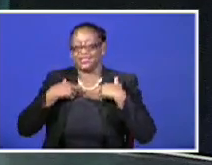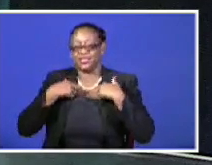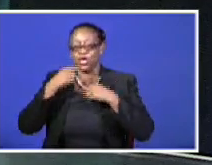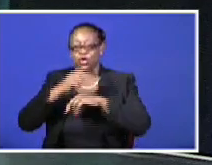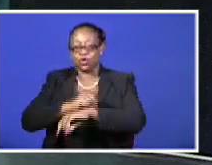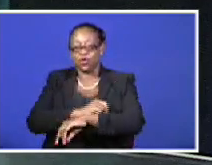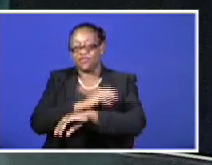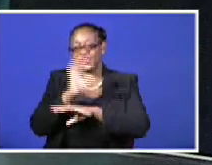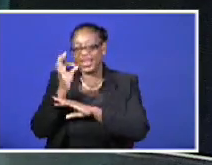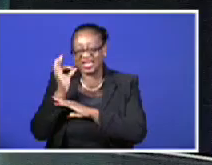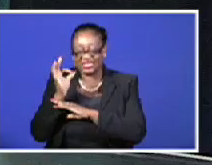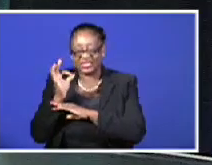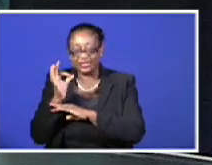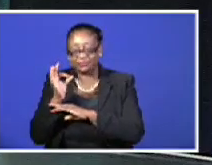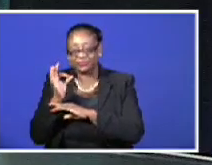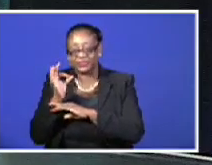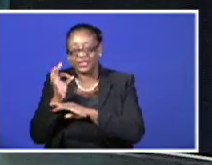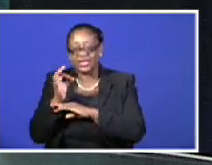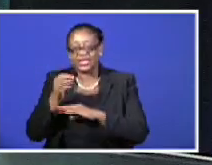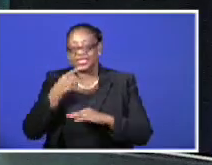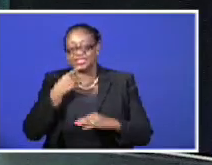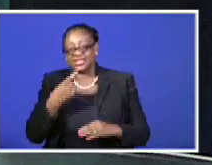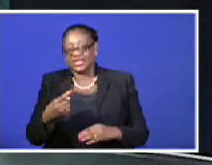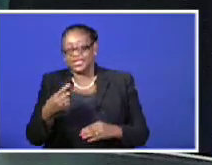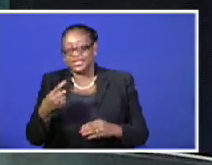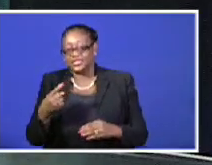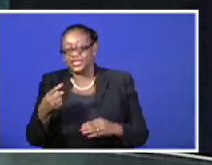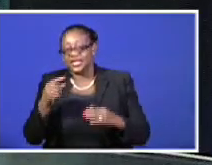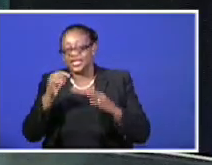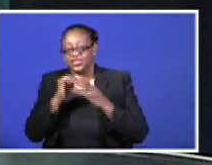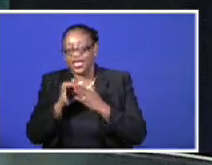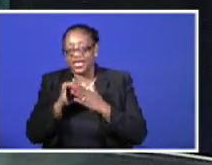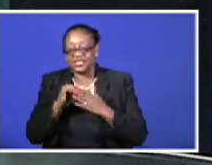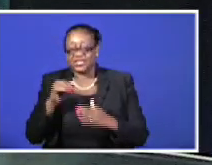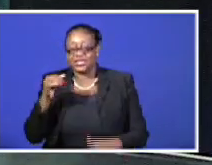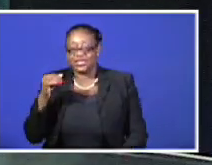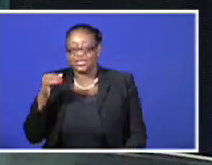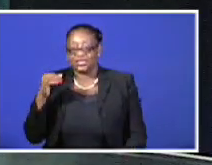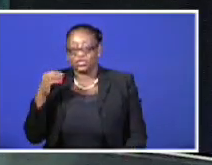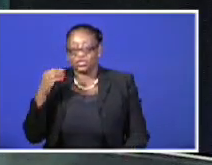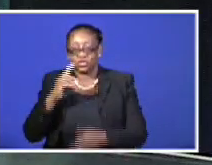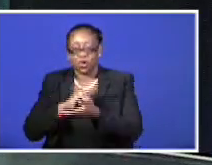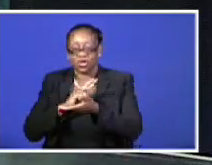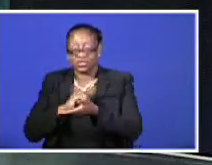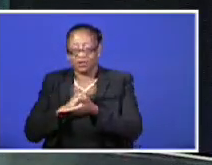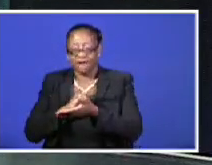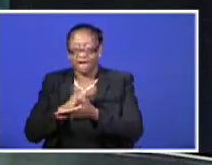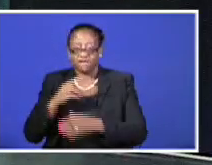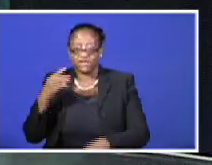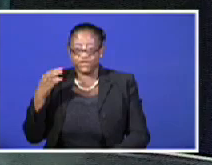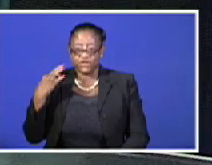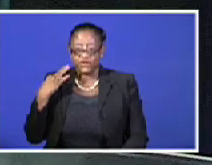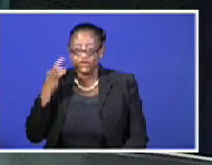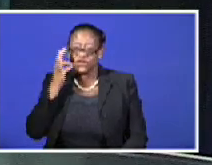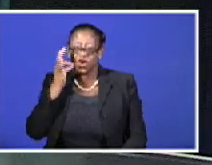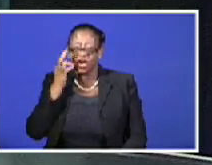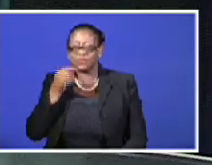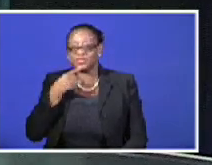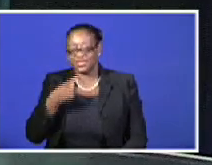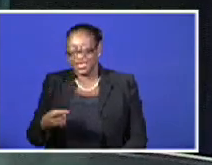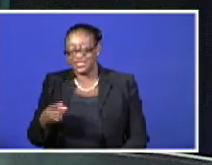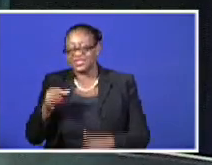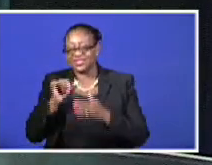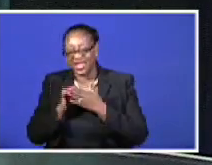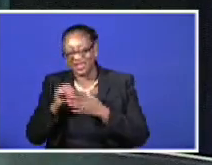of the National HIV/AIDS Infectious Disease Program, Dr. Nakia Forbes, says contact tracing would have